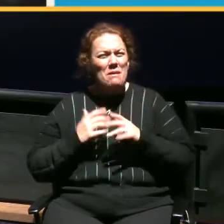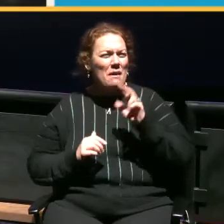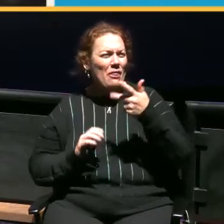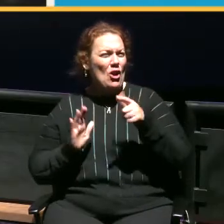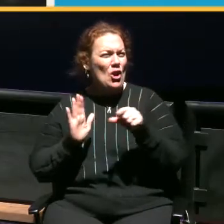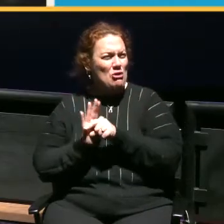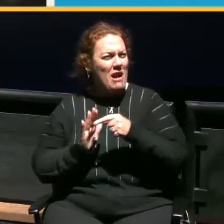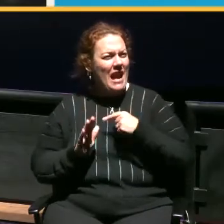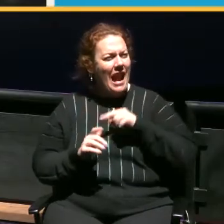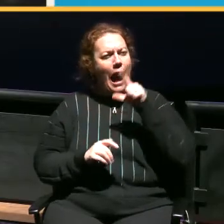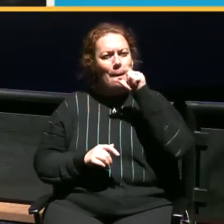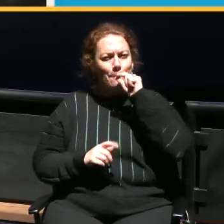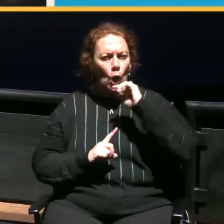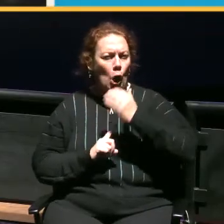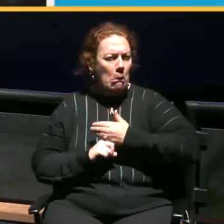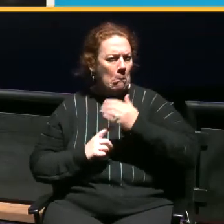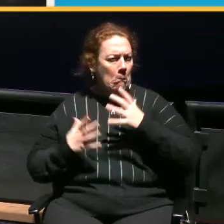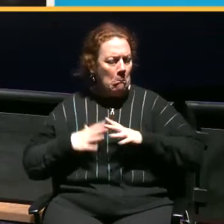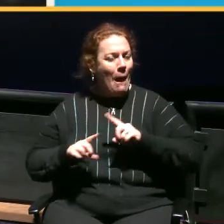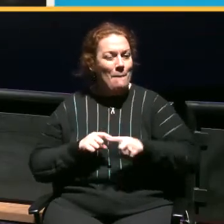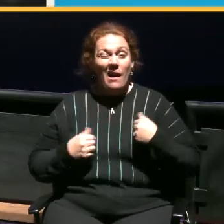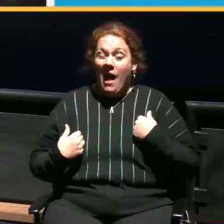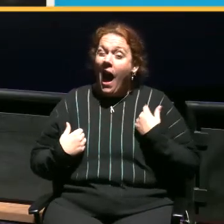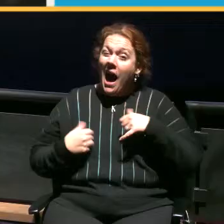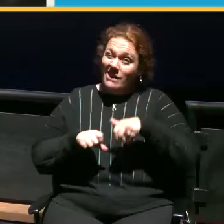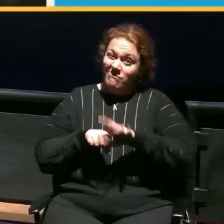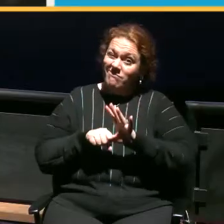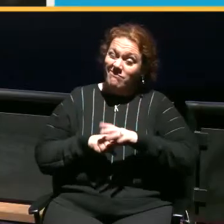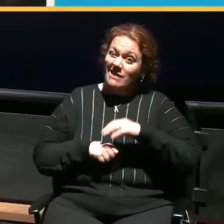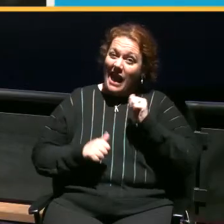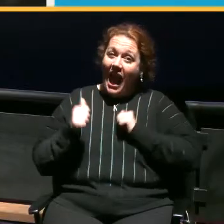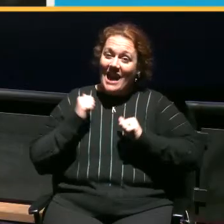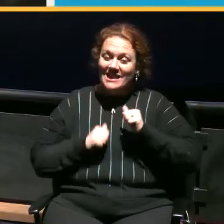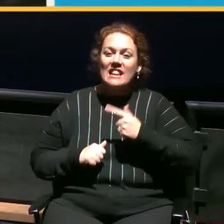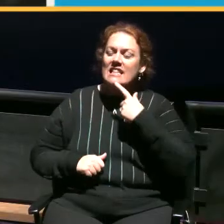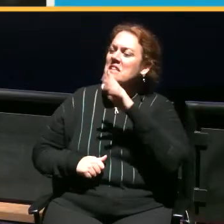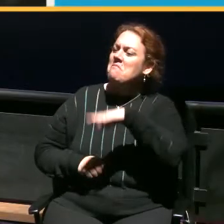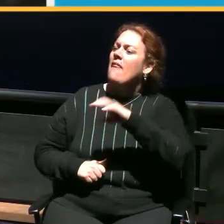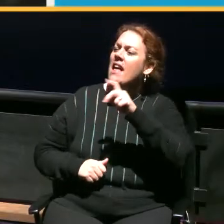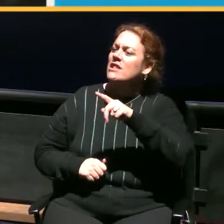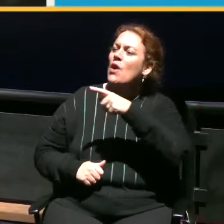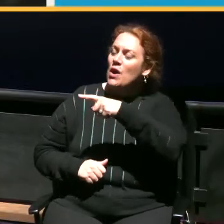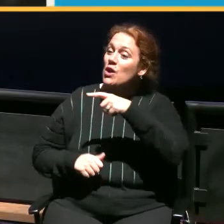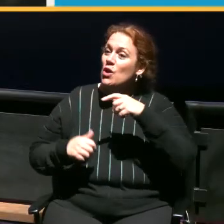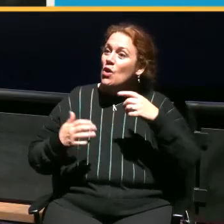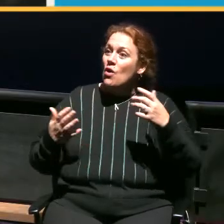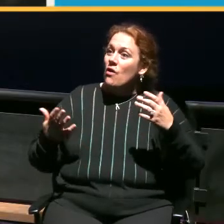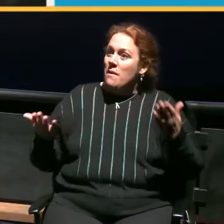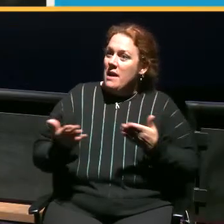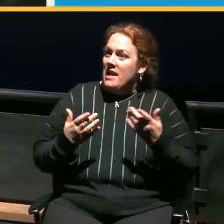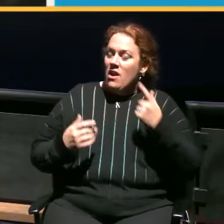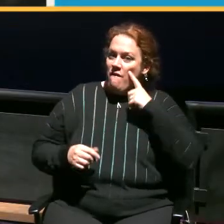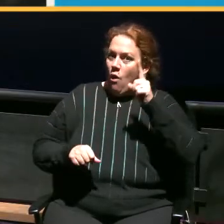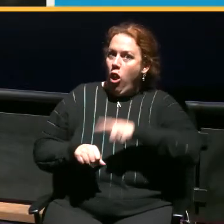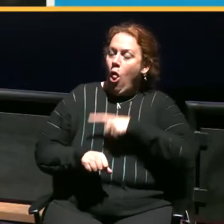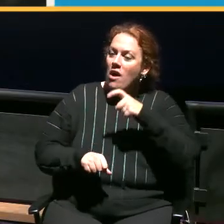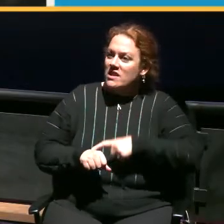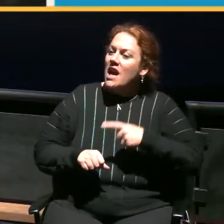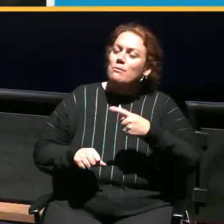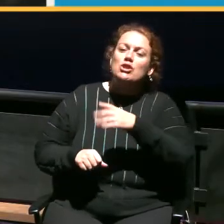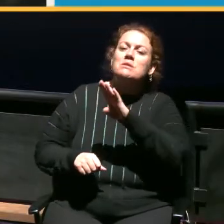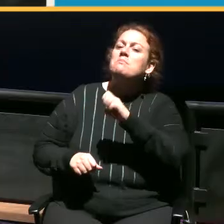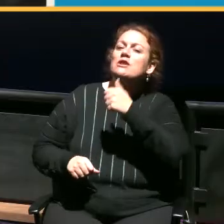grade. But other than that, that was it. I can't act. And then he writes back, because that's okay. He goes, you've been you a really long time. Just be you. I'm like, all right.